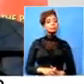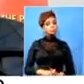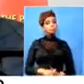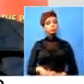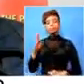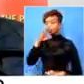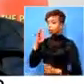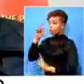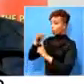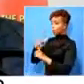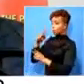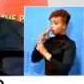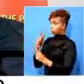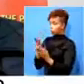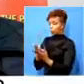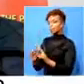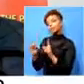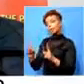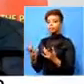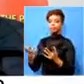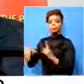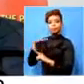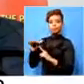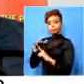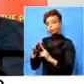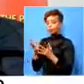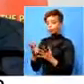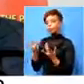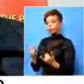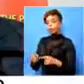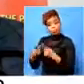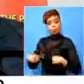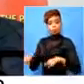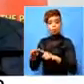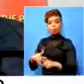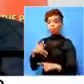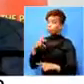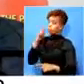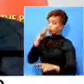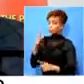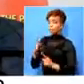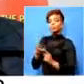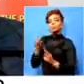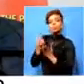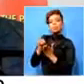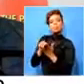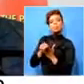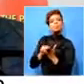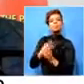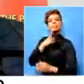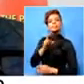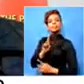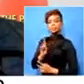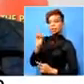nonetheless, this is the situation as we all wait to see what those conditions are. Having said that, though, Dr.